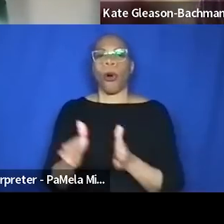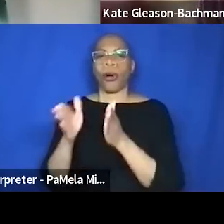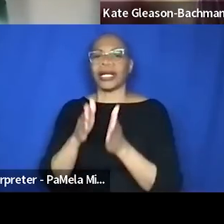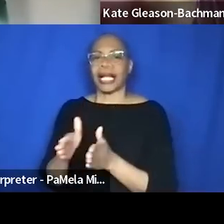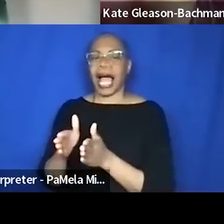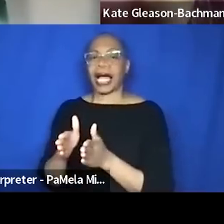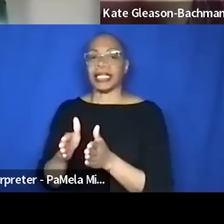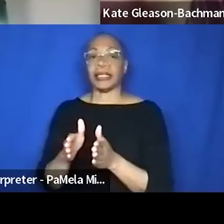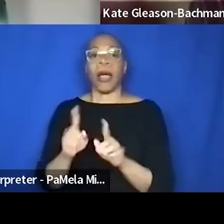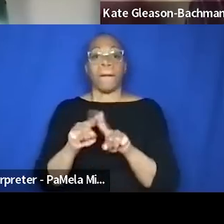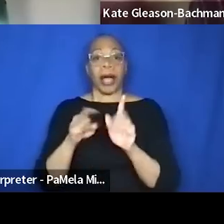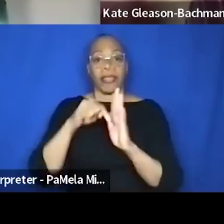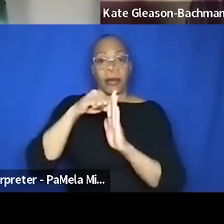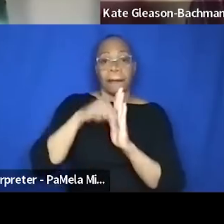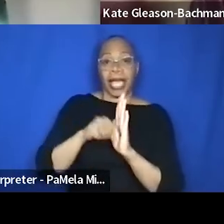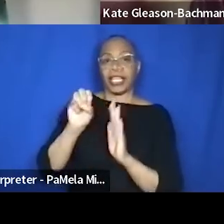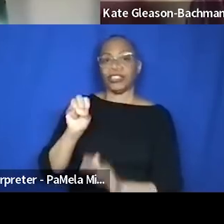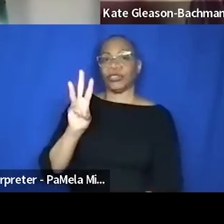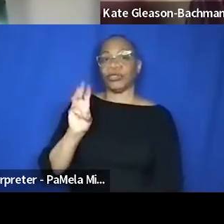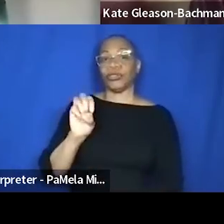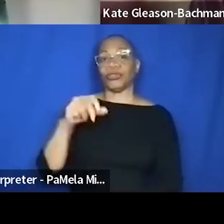in Phoenix was.